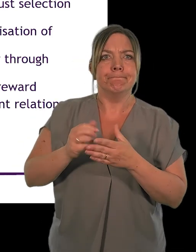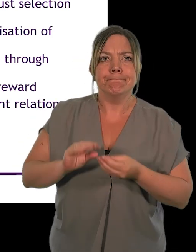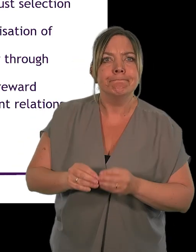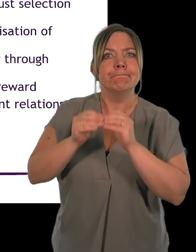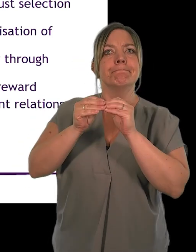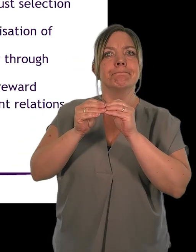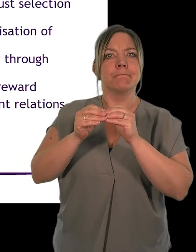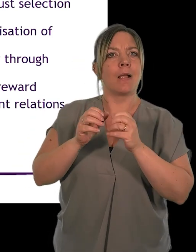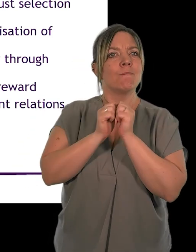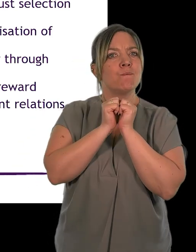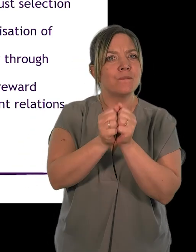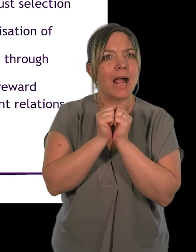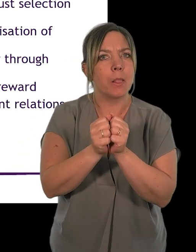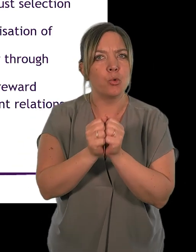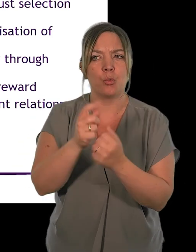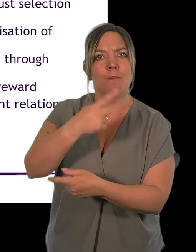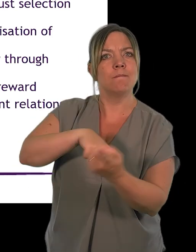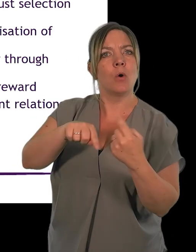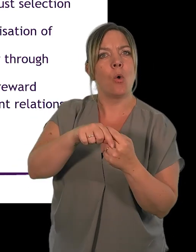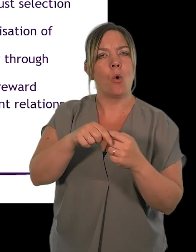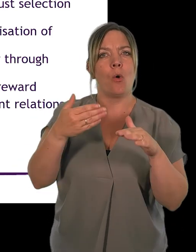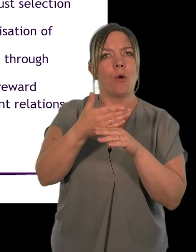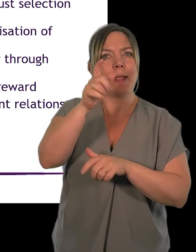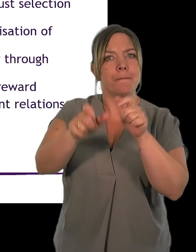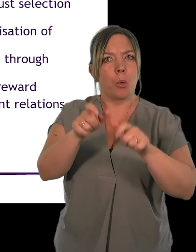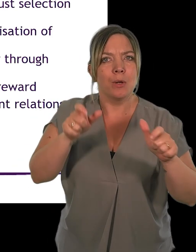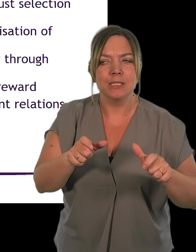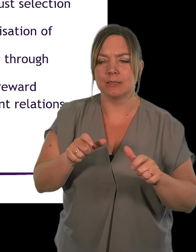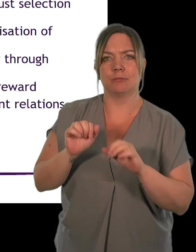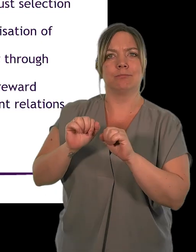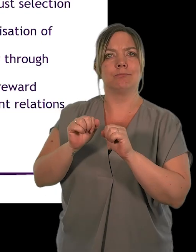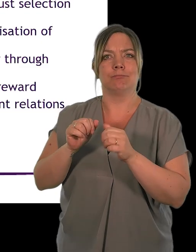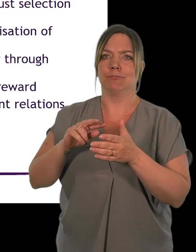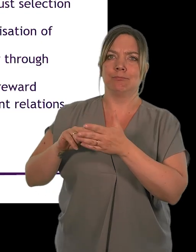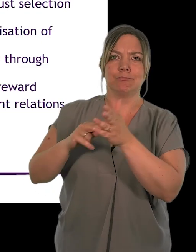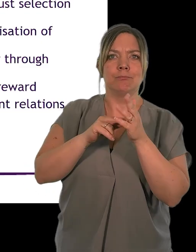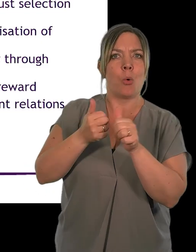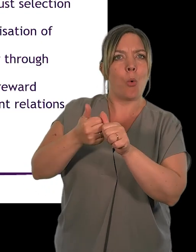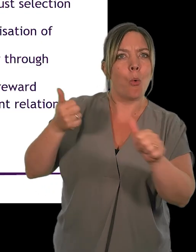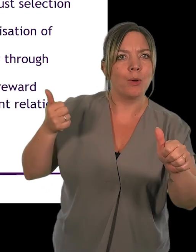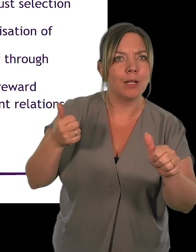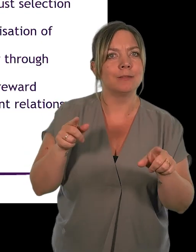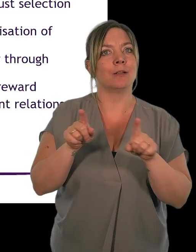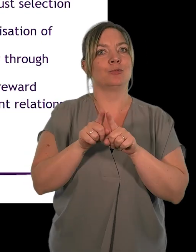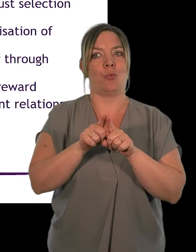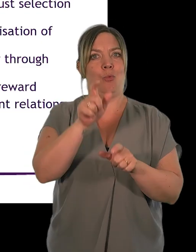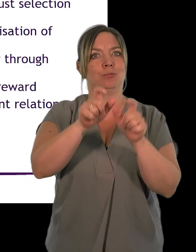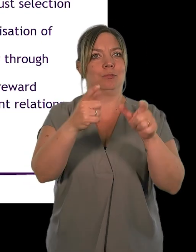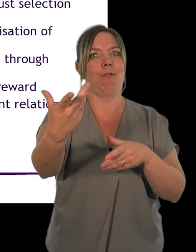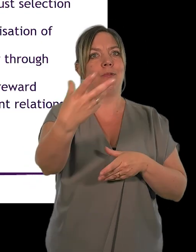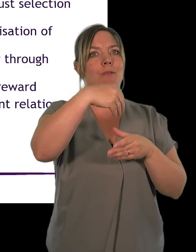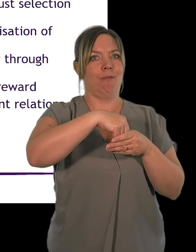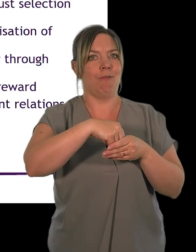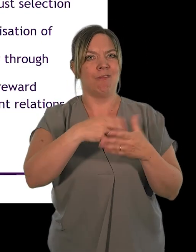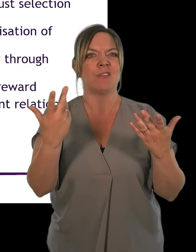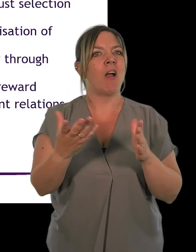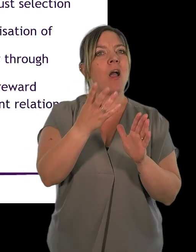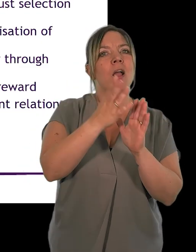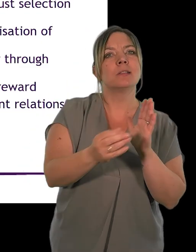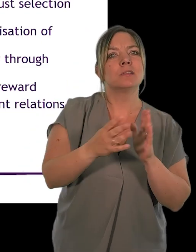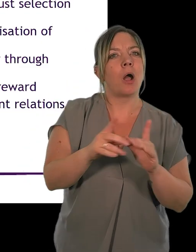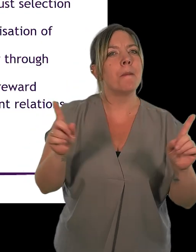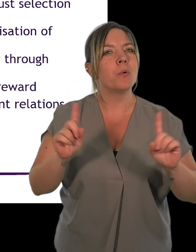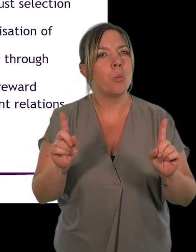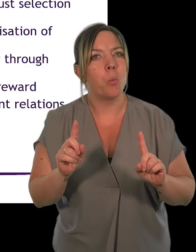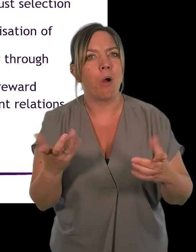their organisation, and wider stakeholders. So for this question, consider the role that